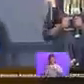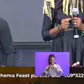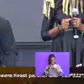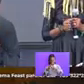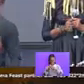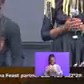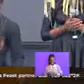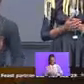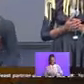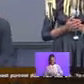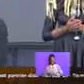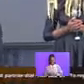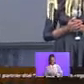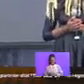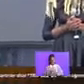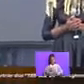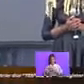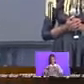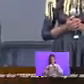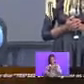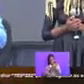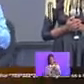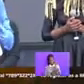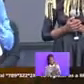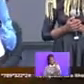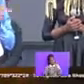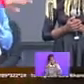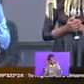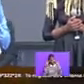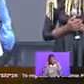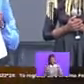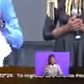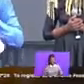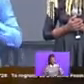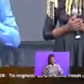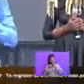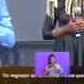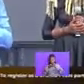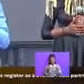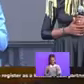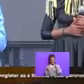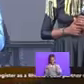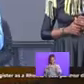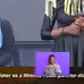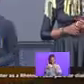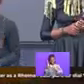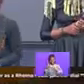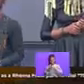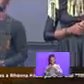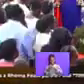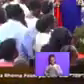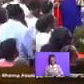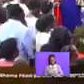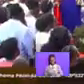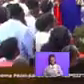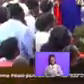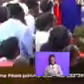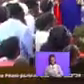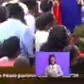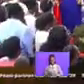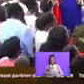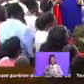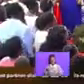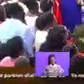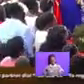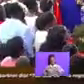of Jesus every poverty alar is brok in Jesus name somebody